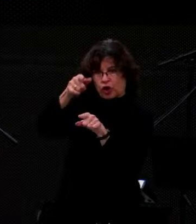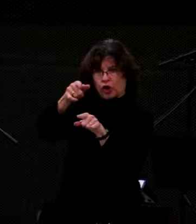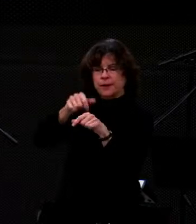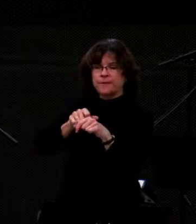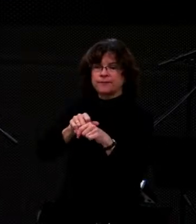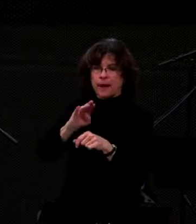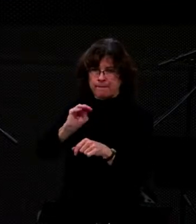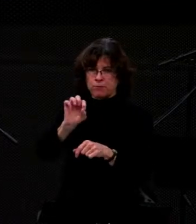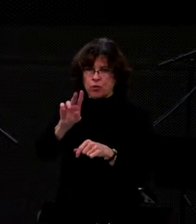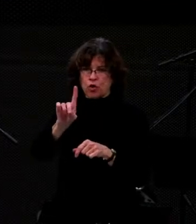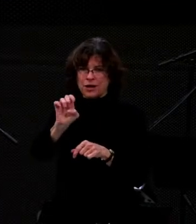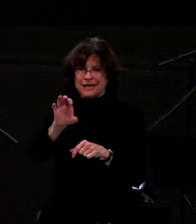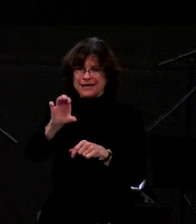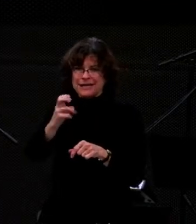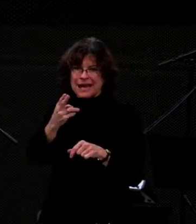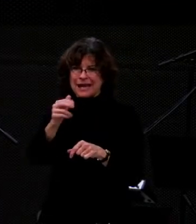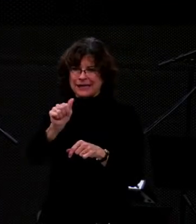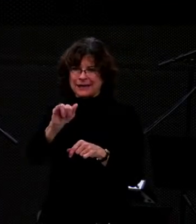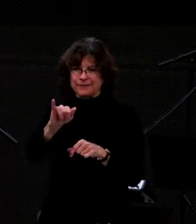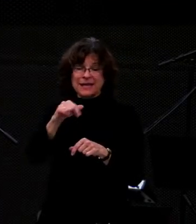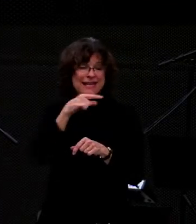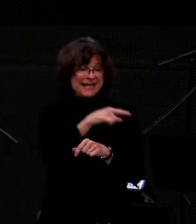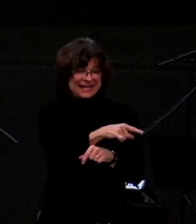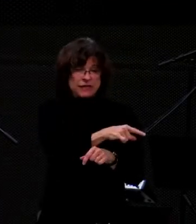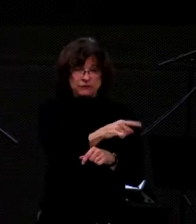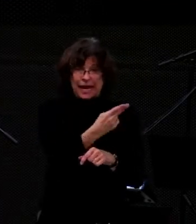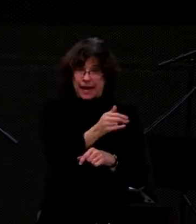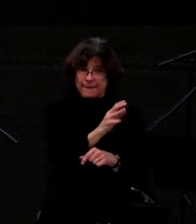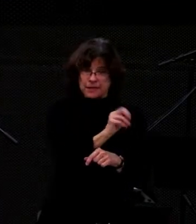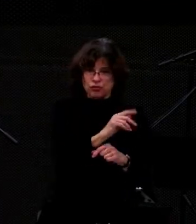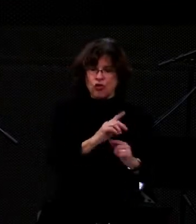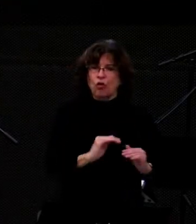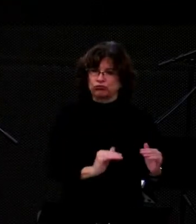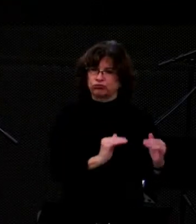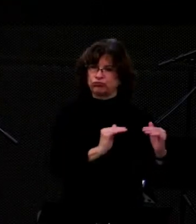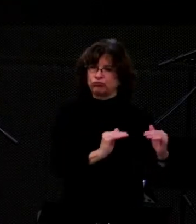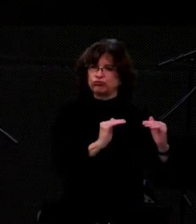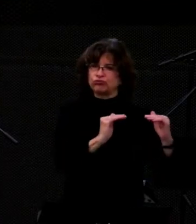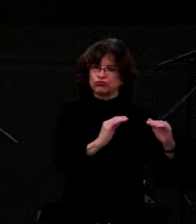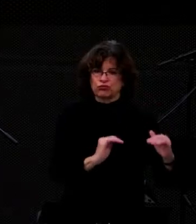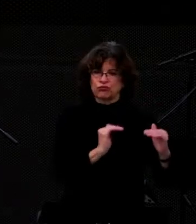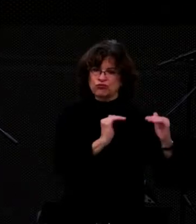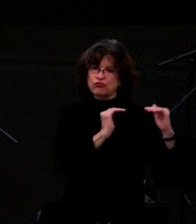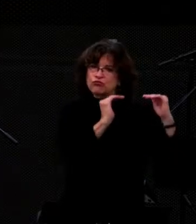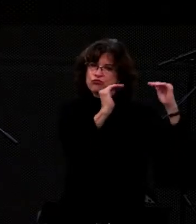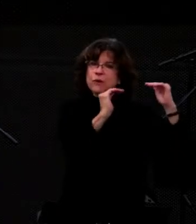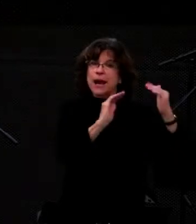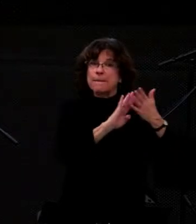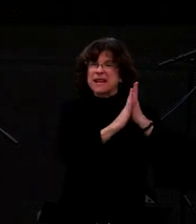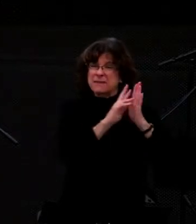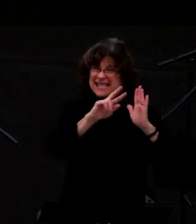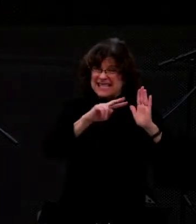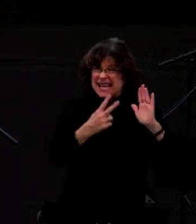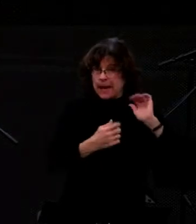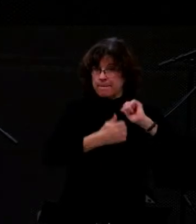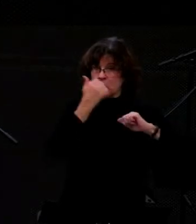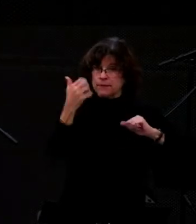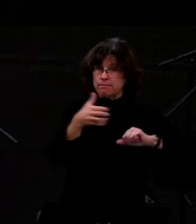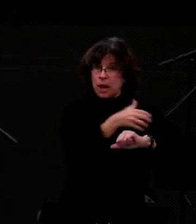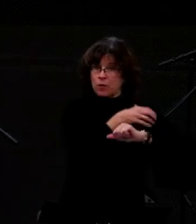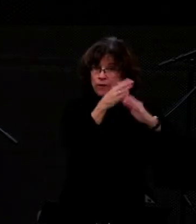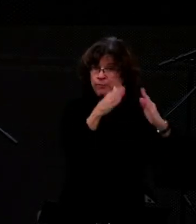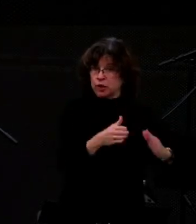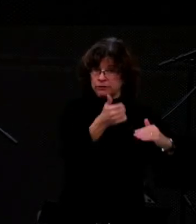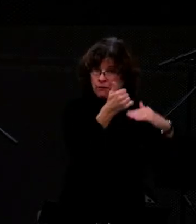most powerful man in the Persian Empire. And he comes up with a plan to completely annihilate the entire Jewish